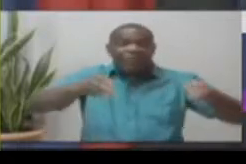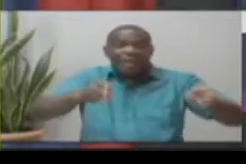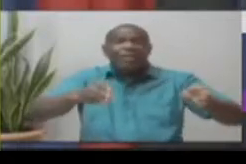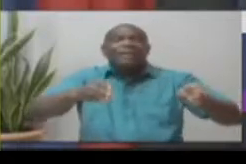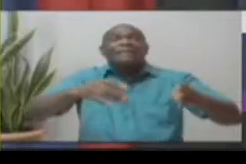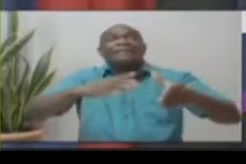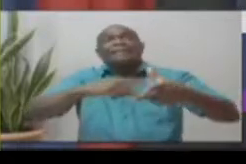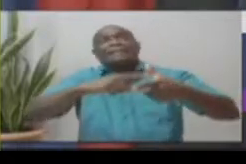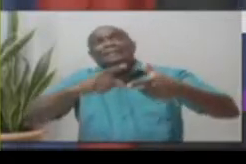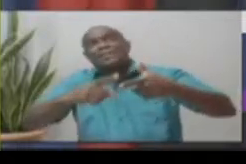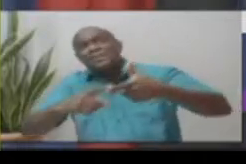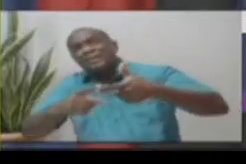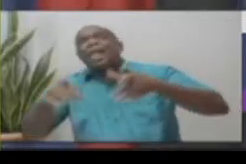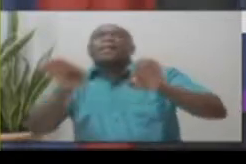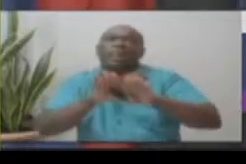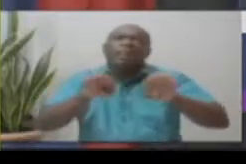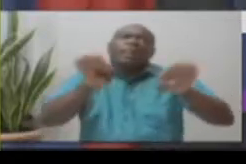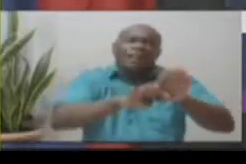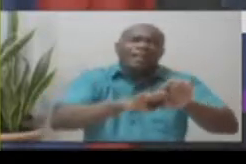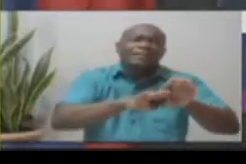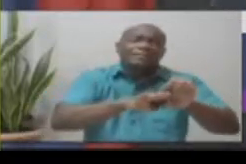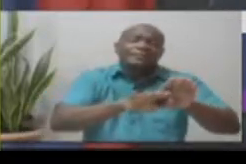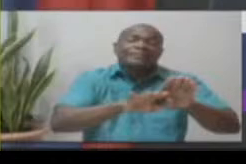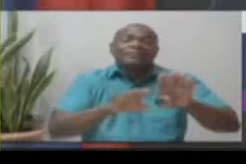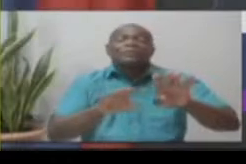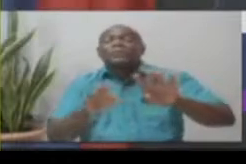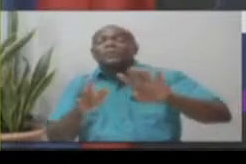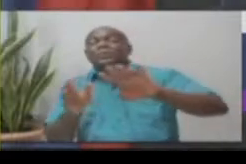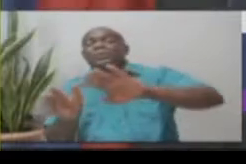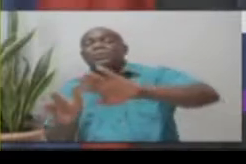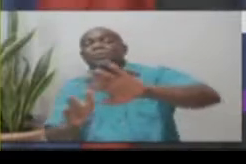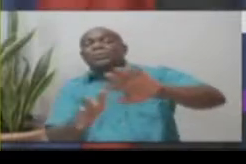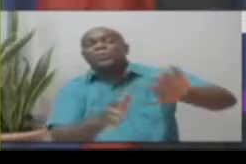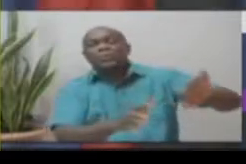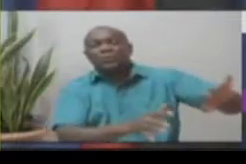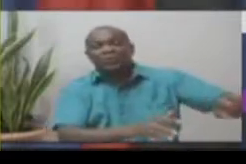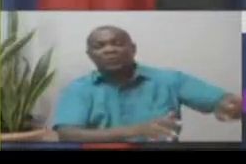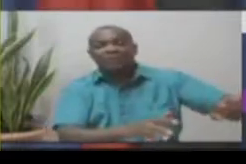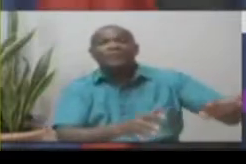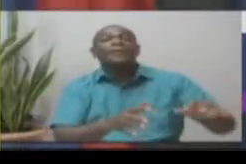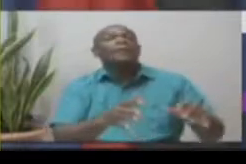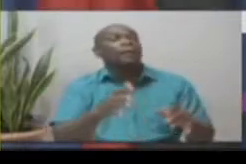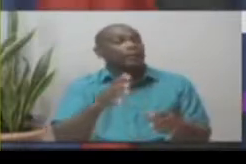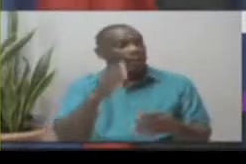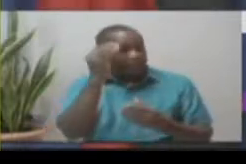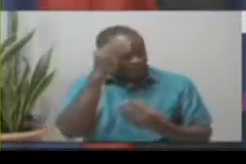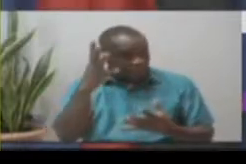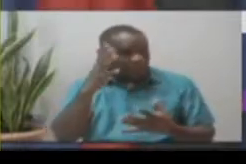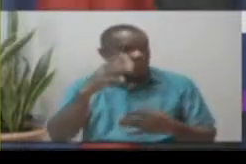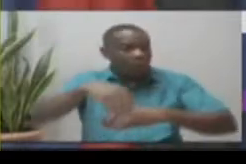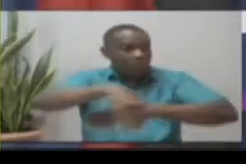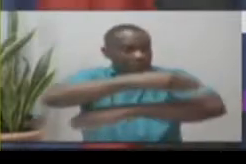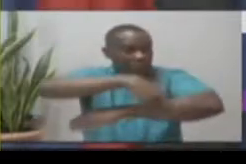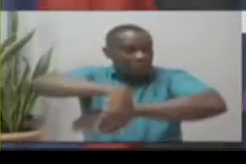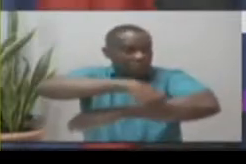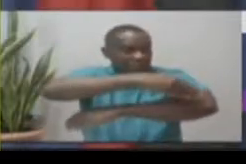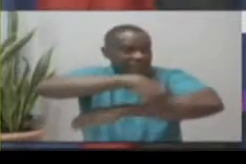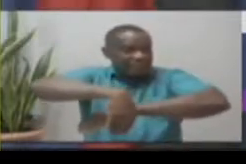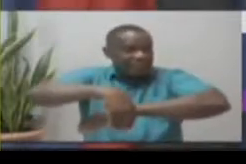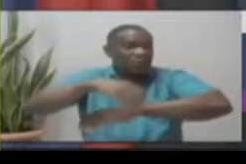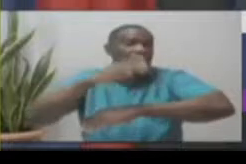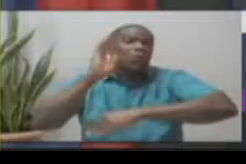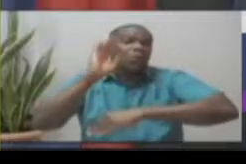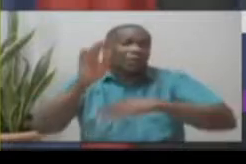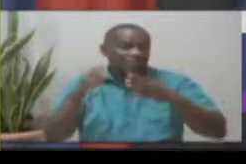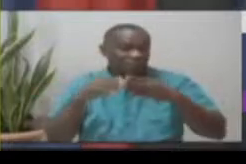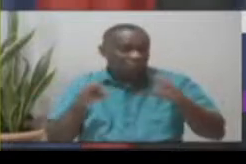I did tell you that we would be opening our border, and some people are concerned about the fact that we